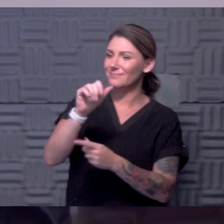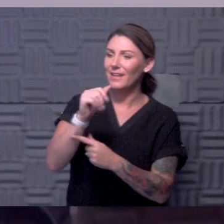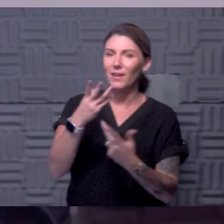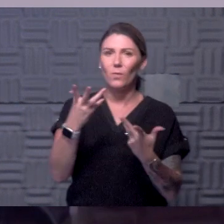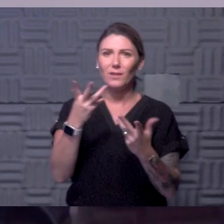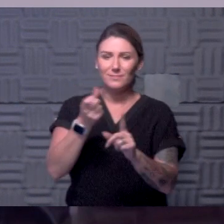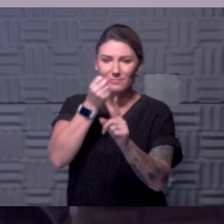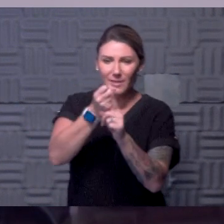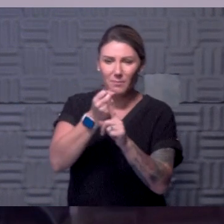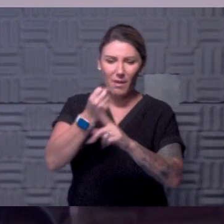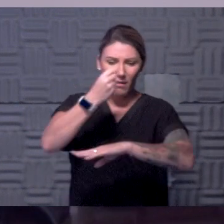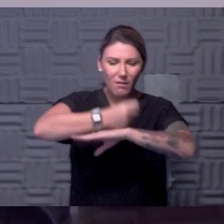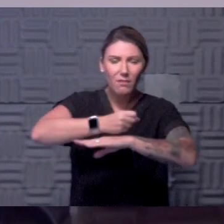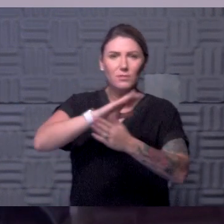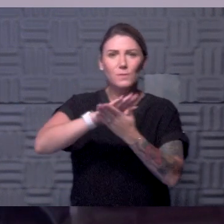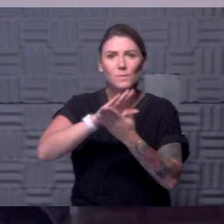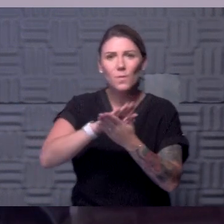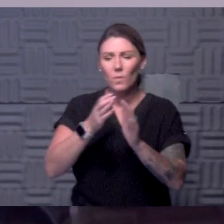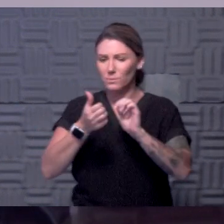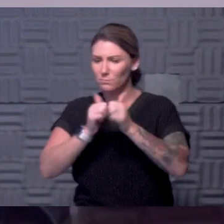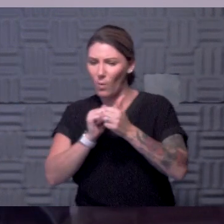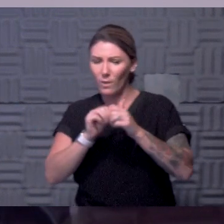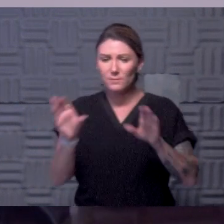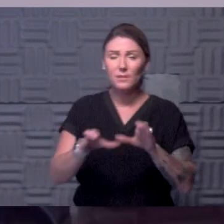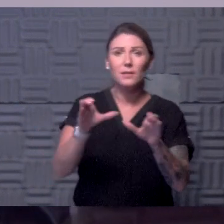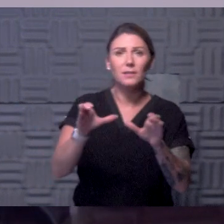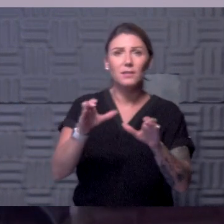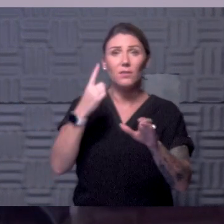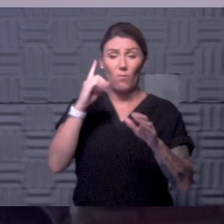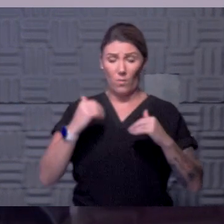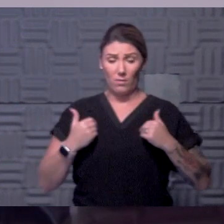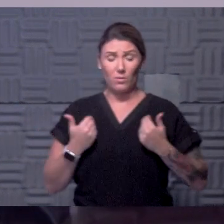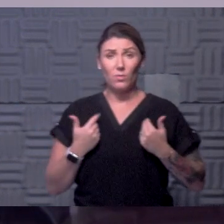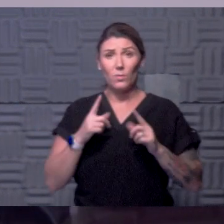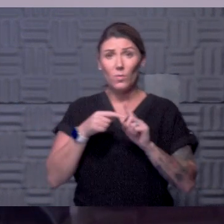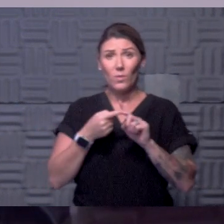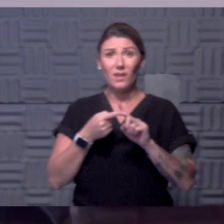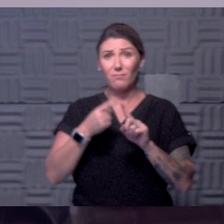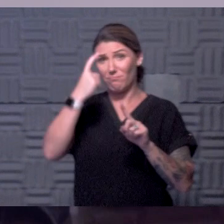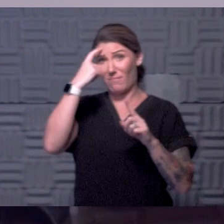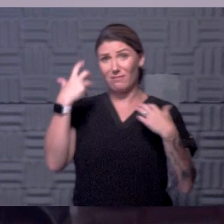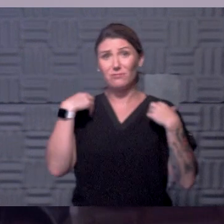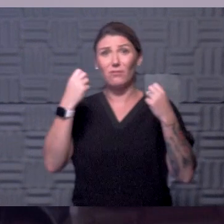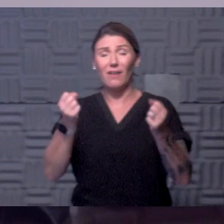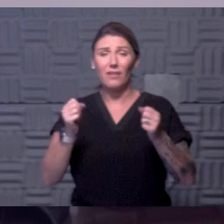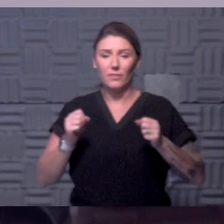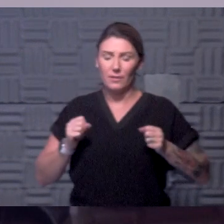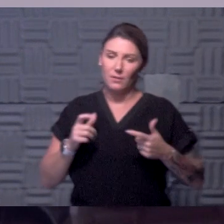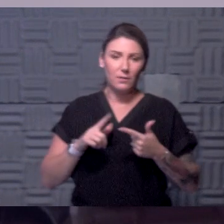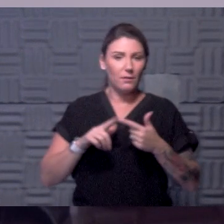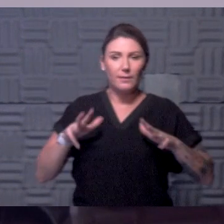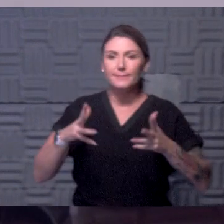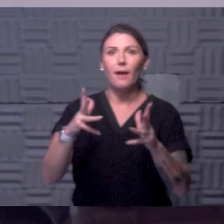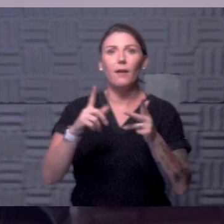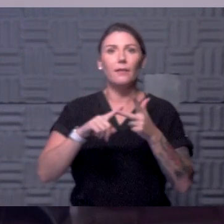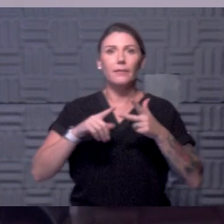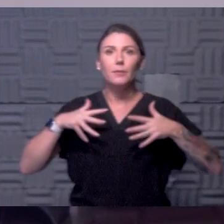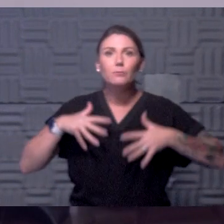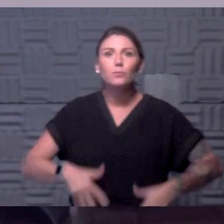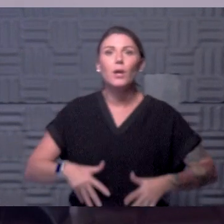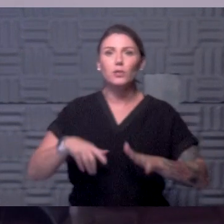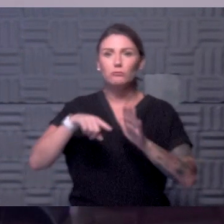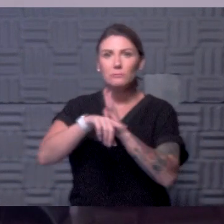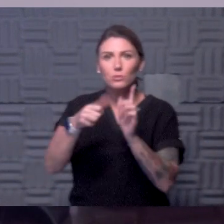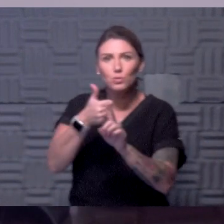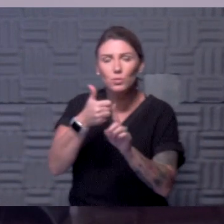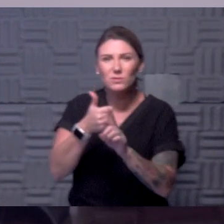shutting down school and sports and activities for youth when it comes to mental health, anxiety, depression, suicide. In fact,